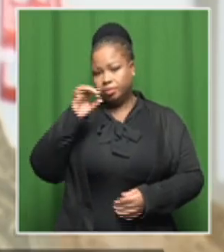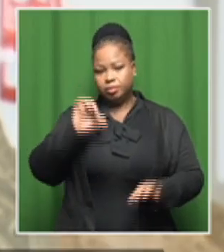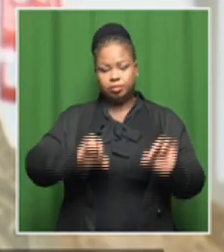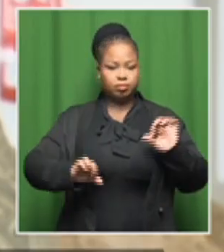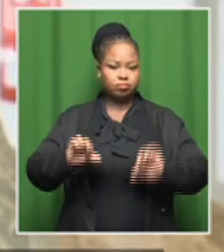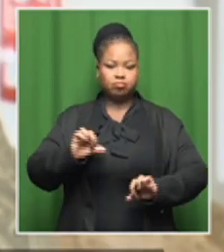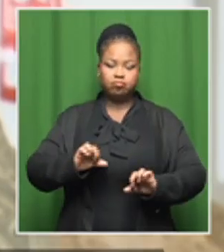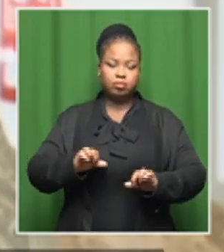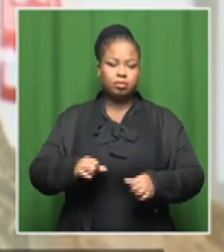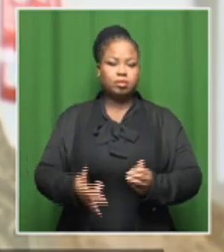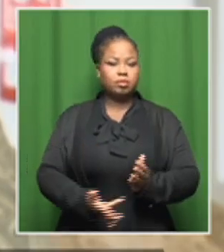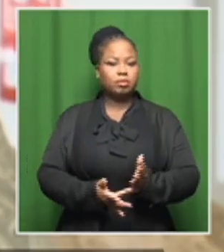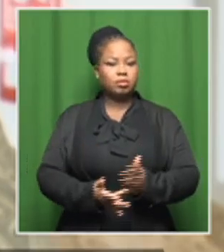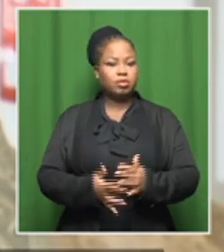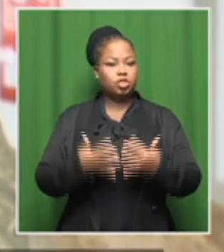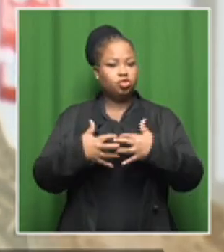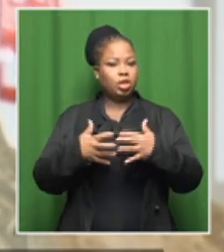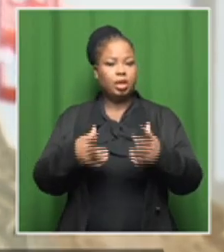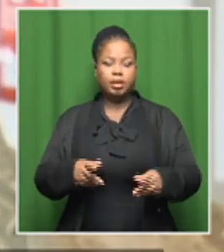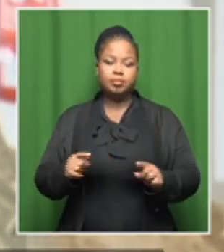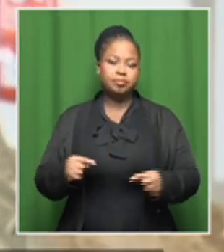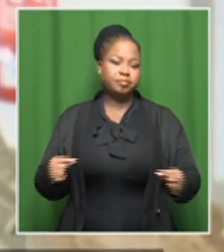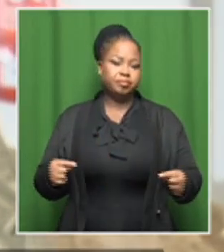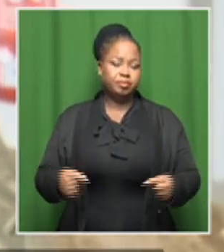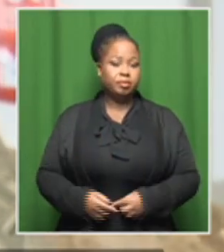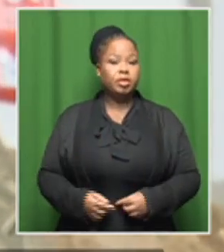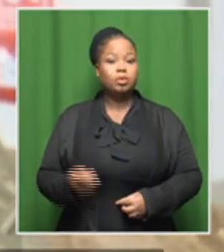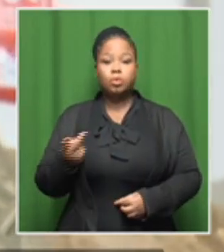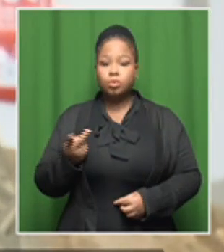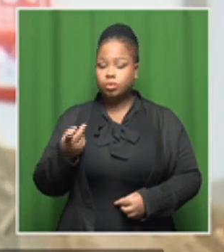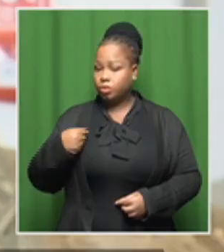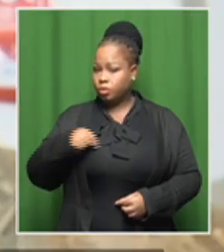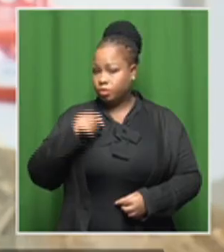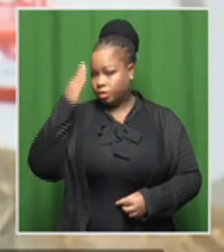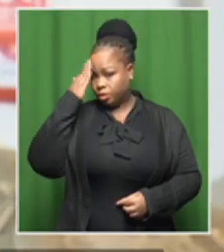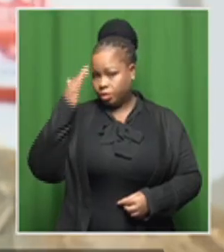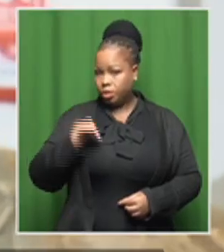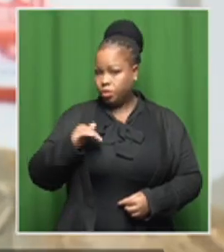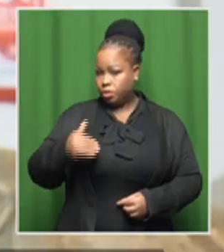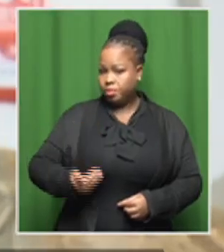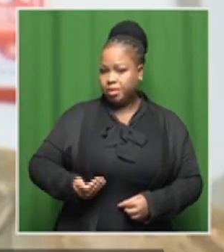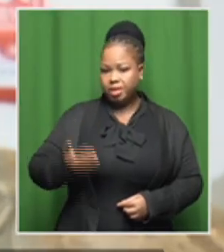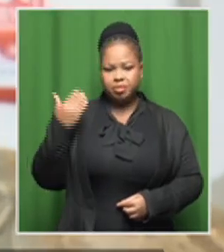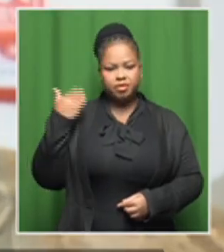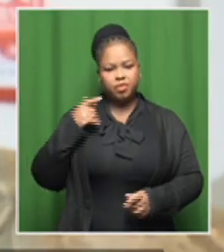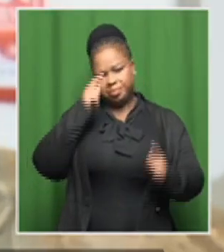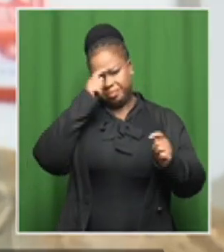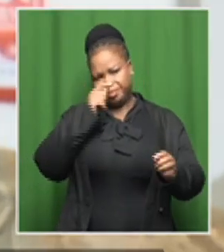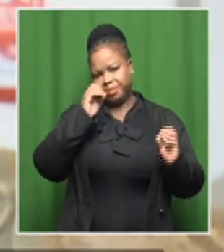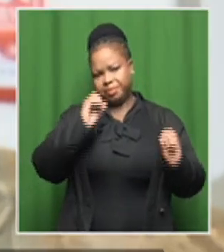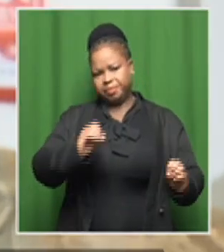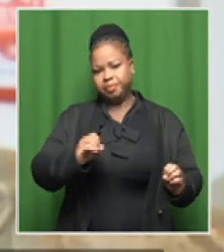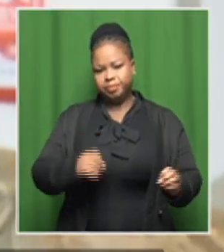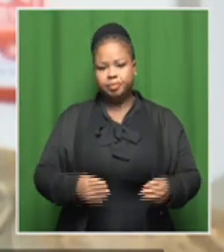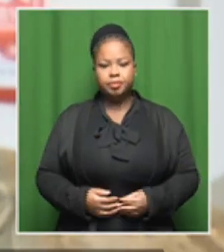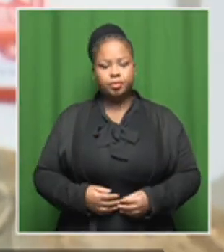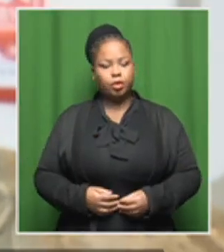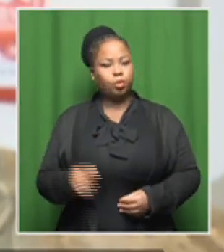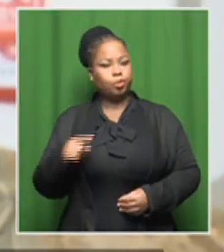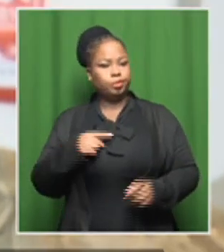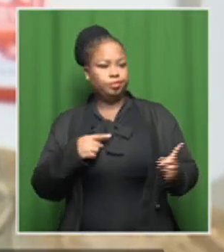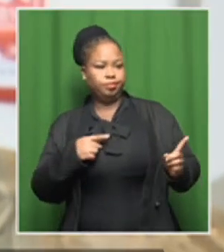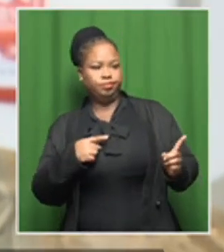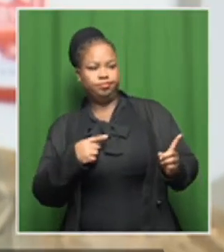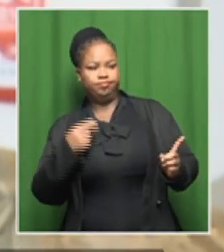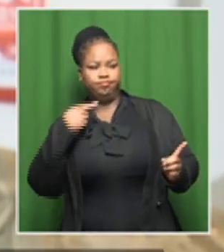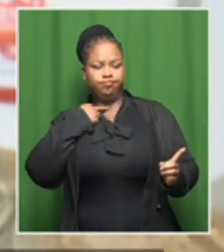science, technology and engineering. And we also know that women were never recognized as having the potential